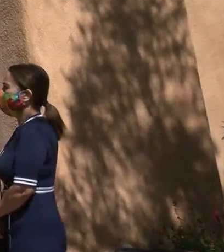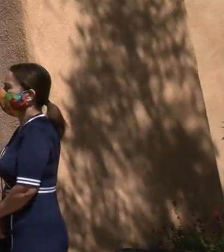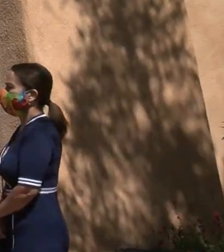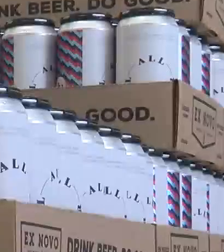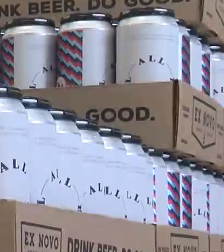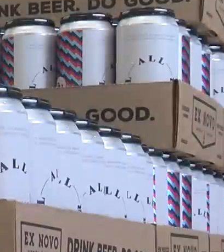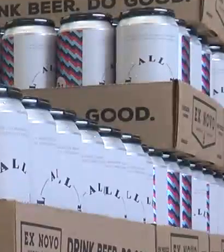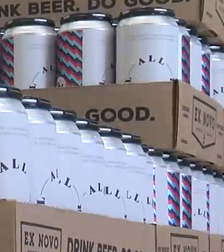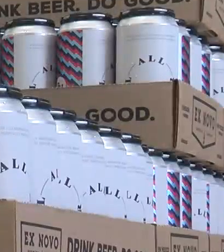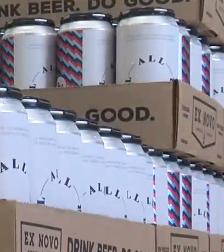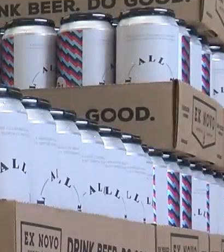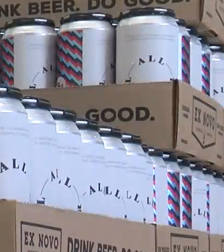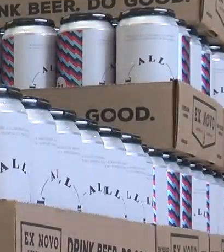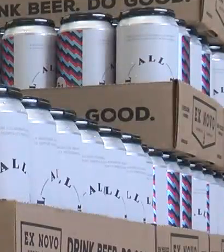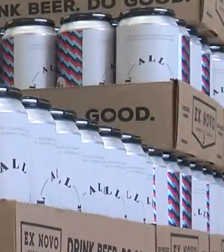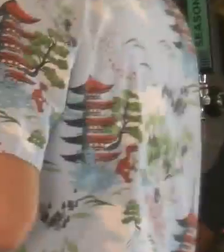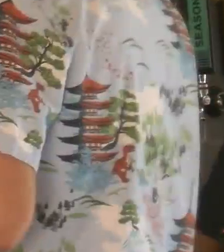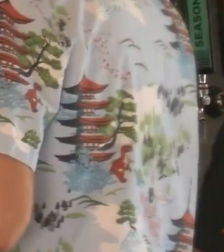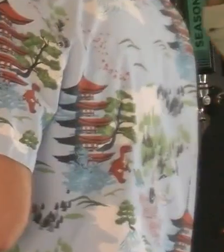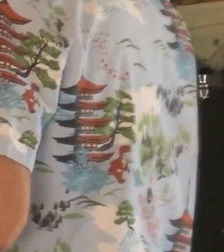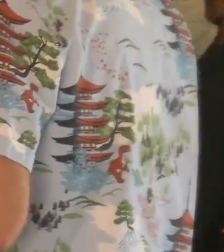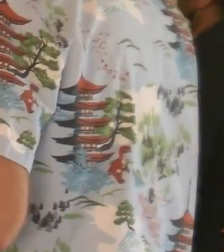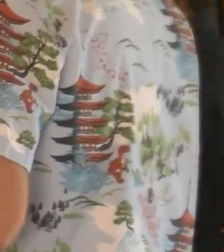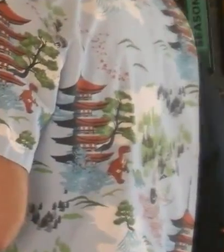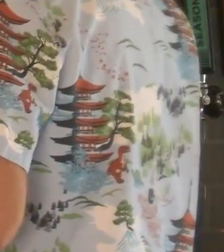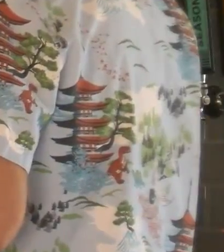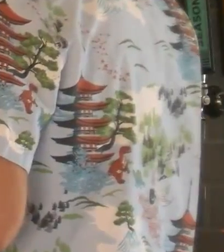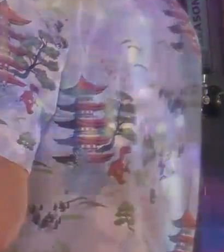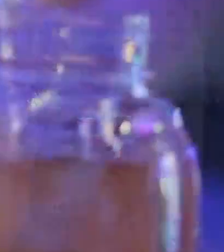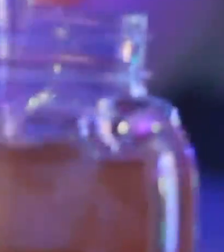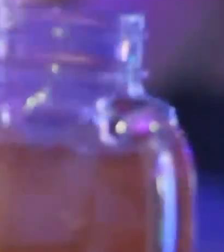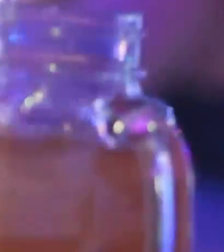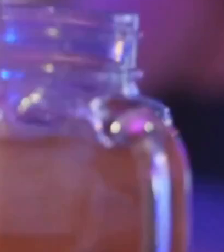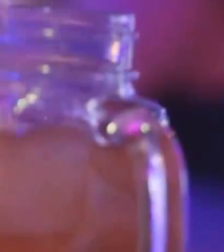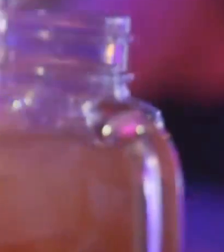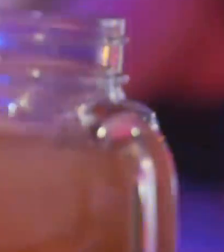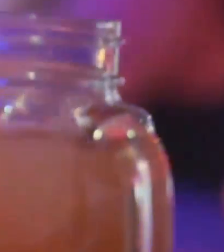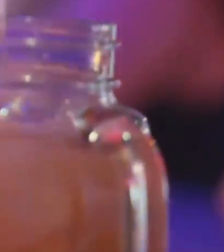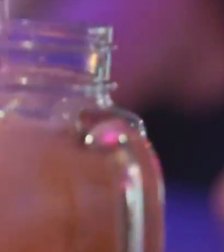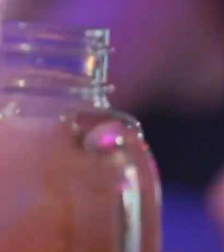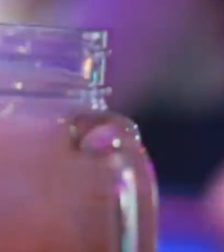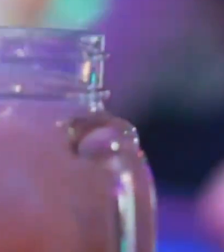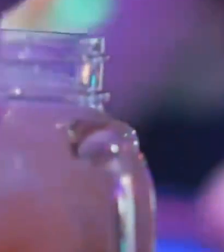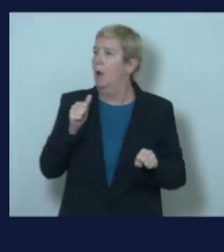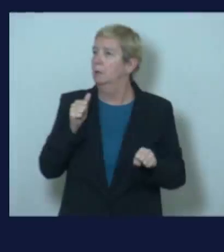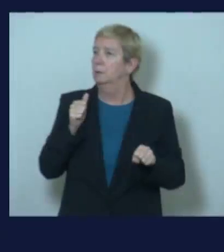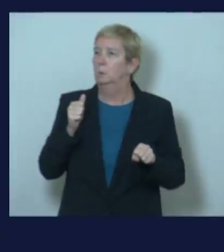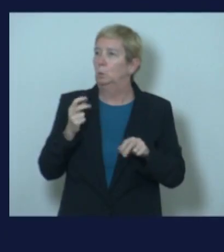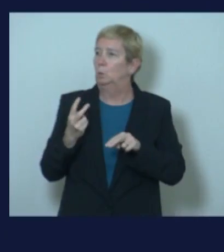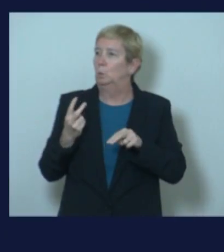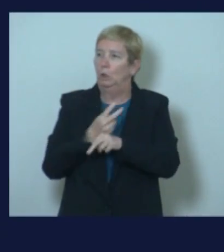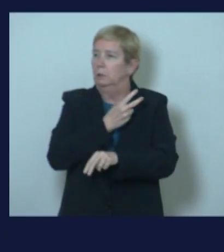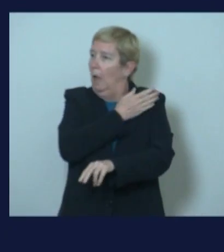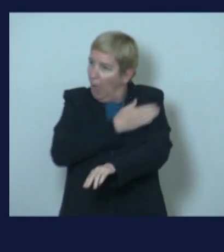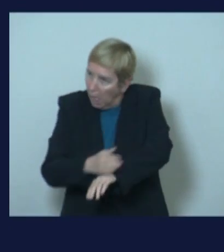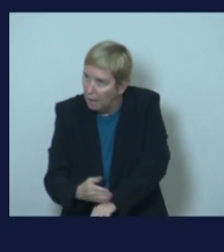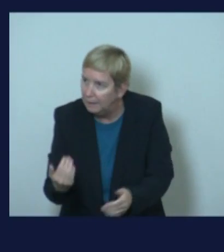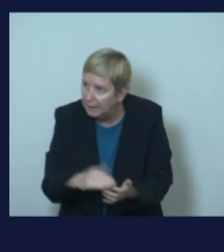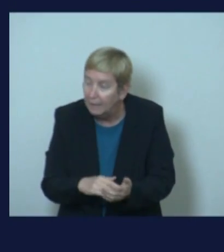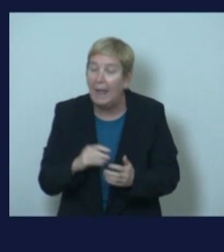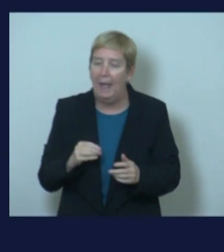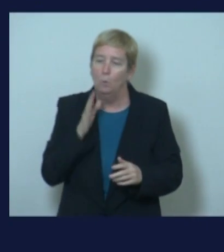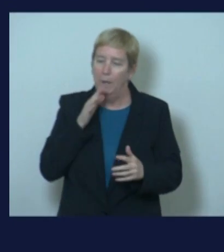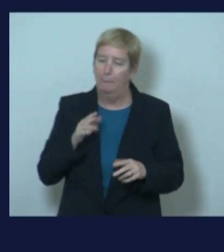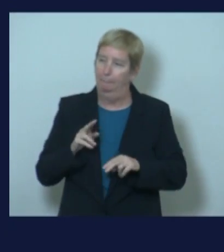occupancy. Breweries and wineries can do curbside pickup, but bars remain closed. And if we change too many